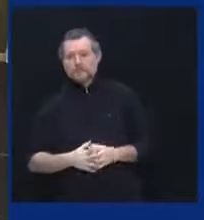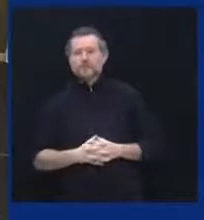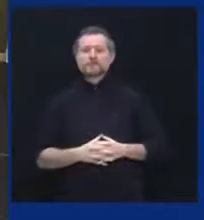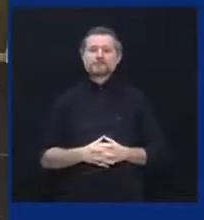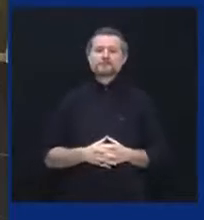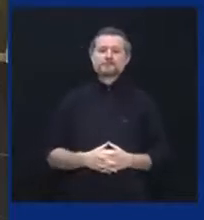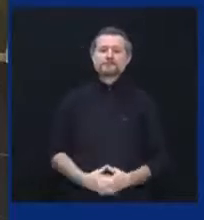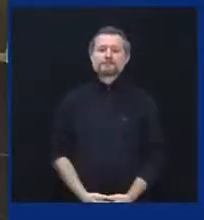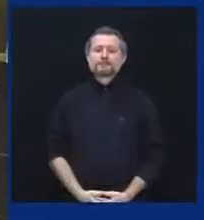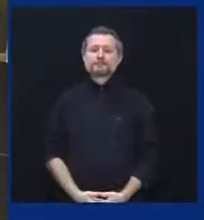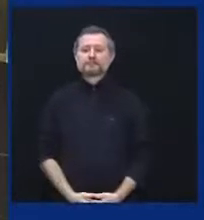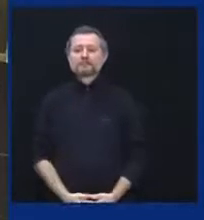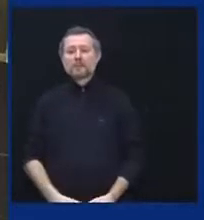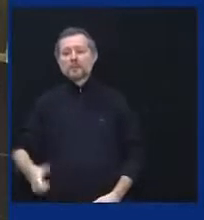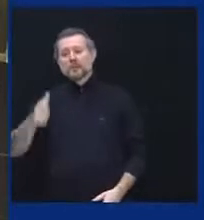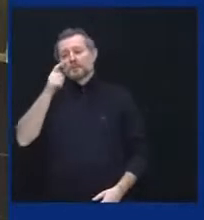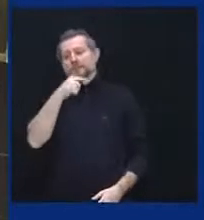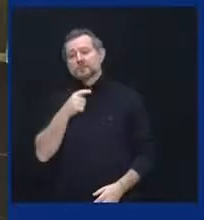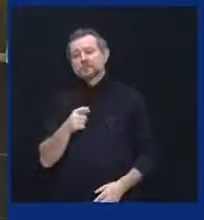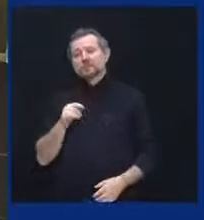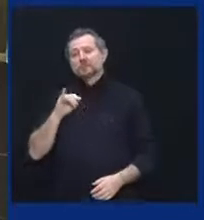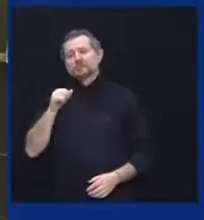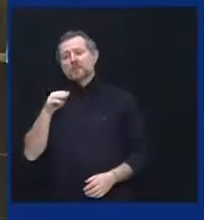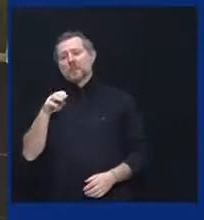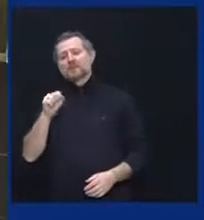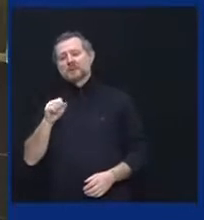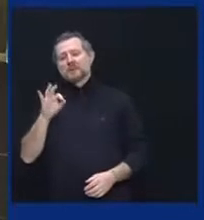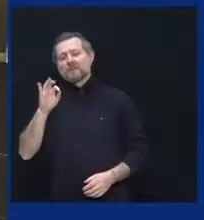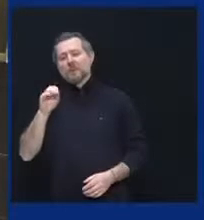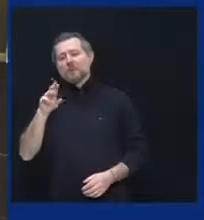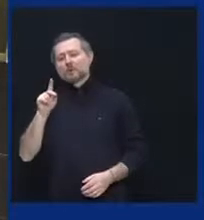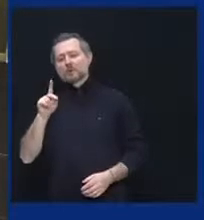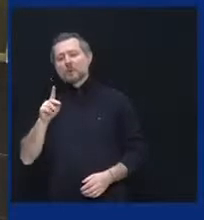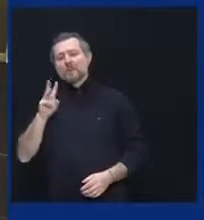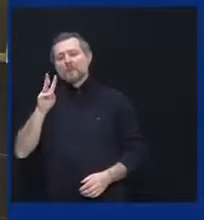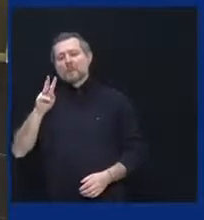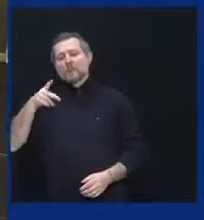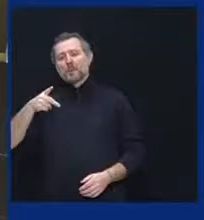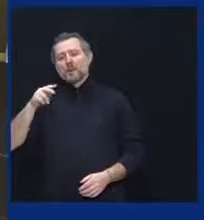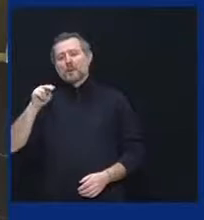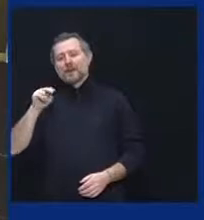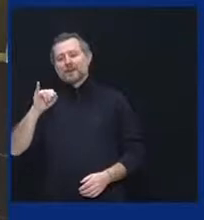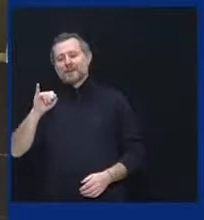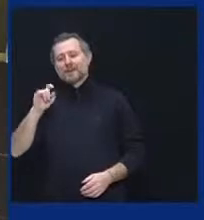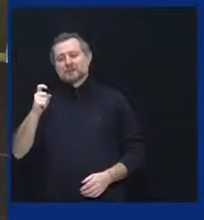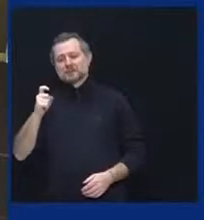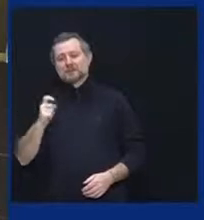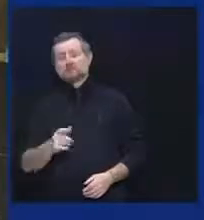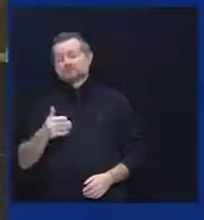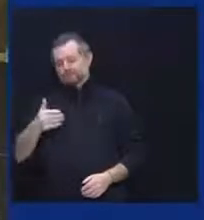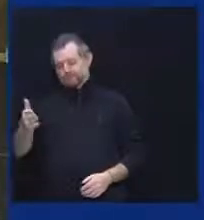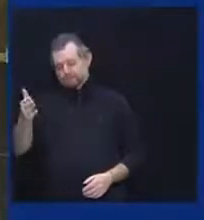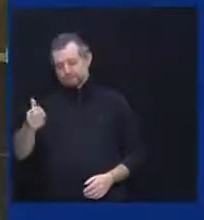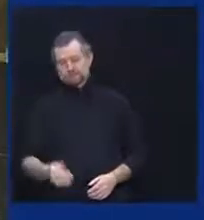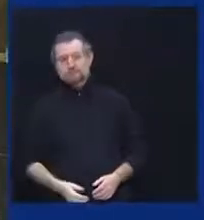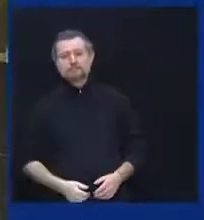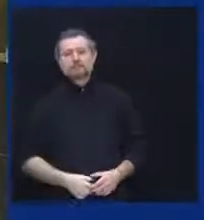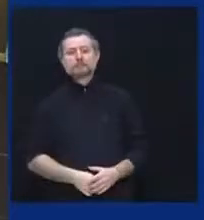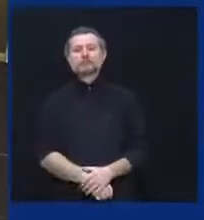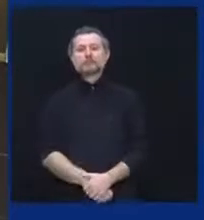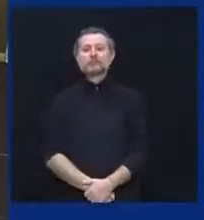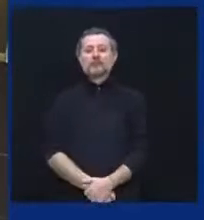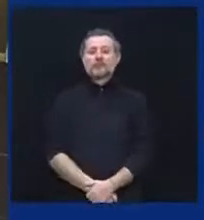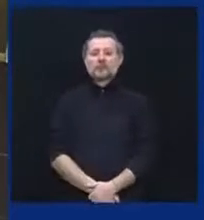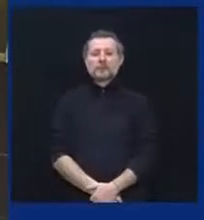Governor, your next question comes from James Ford of WPIX. James, your line is now open. Please unmute your